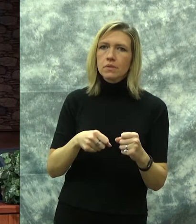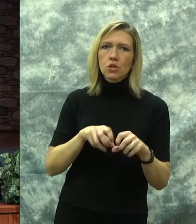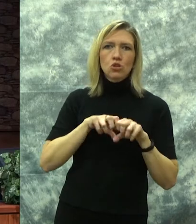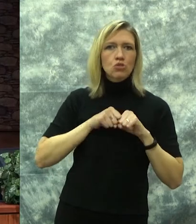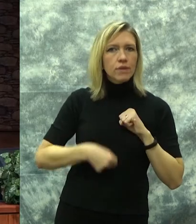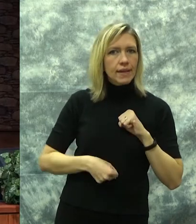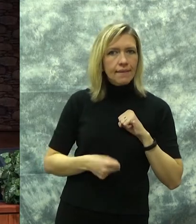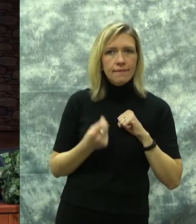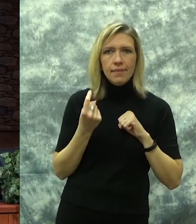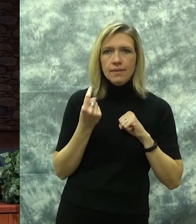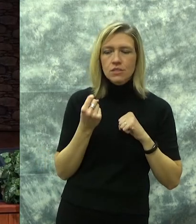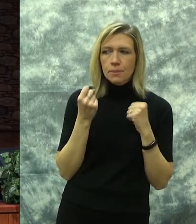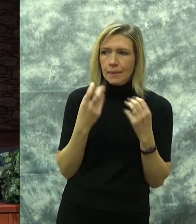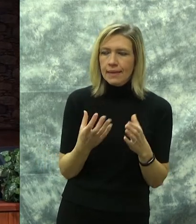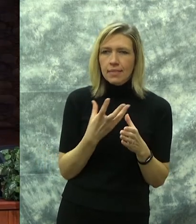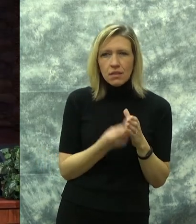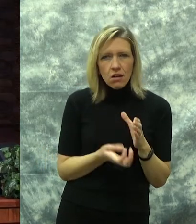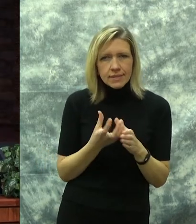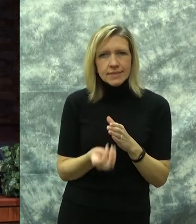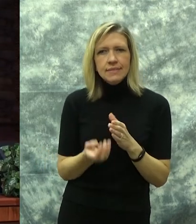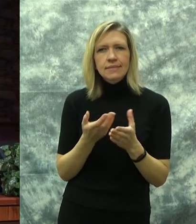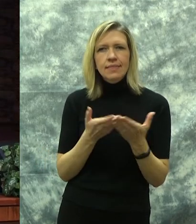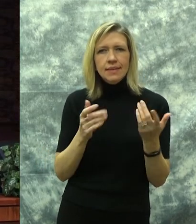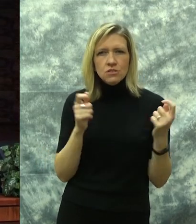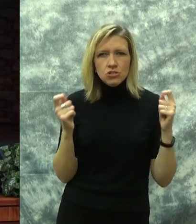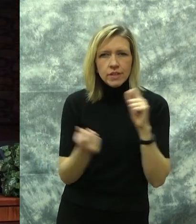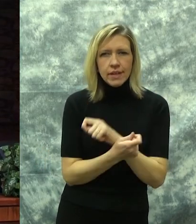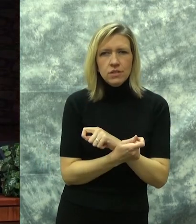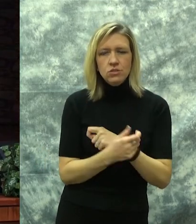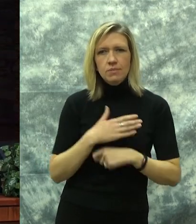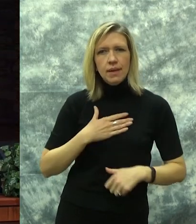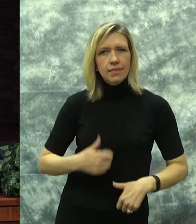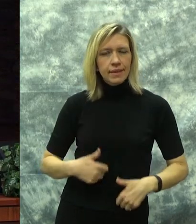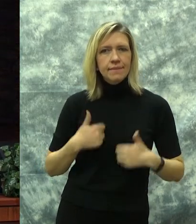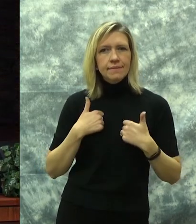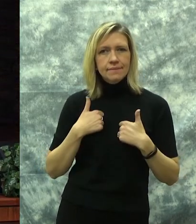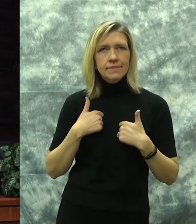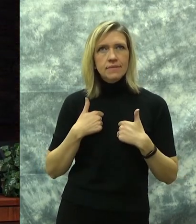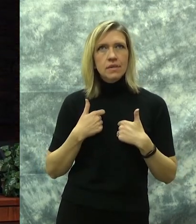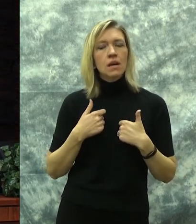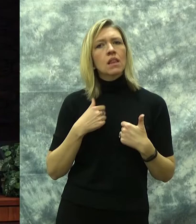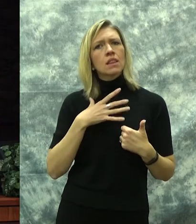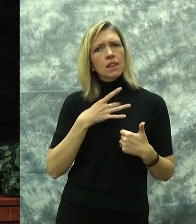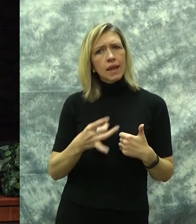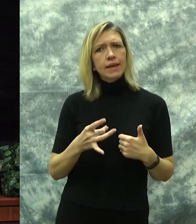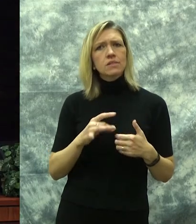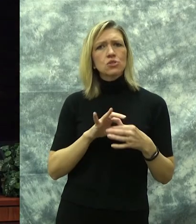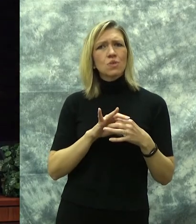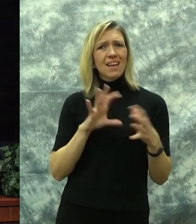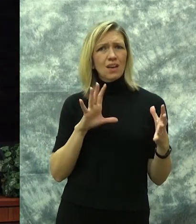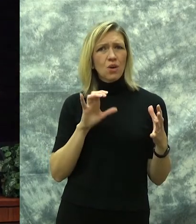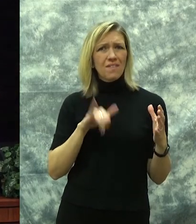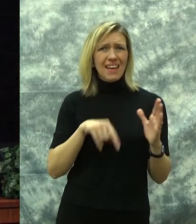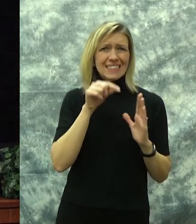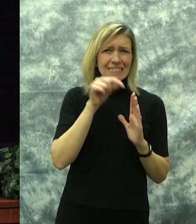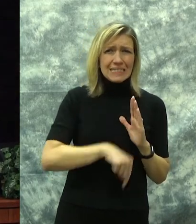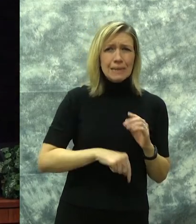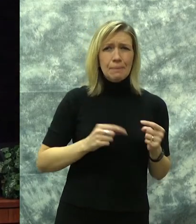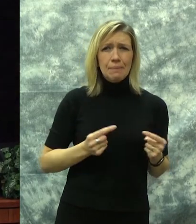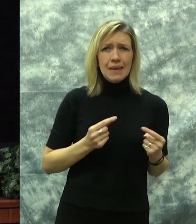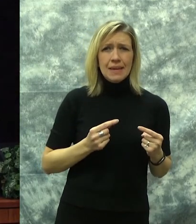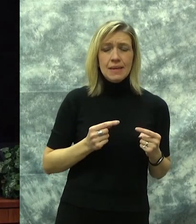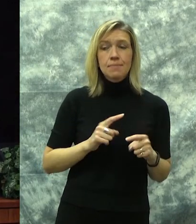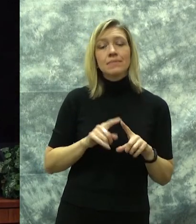losses and things that changed dramatically in my life. And I'd like to let go of the deep pain of that. But at the same time, I see the